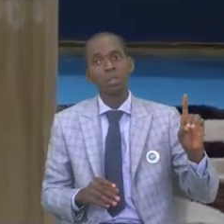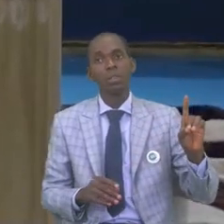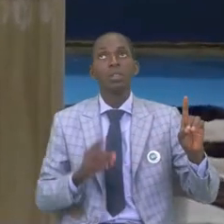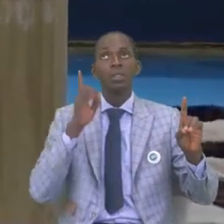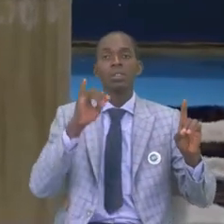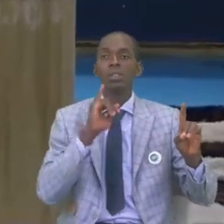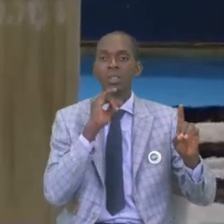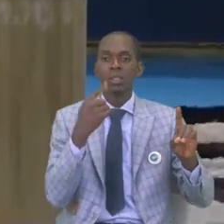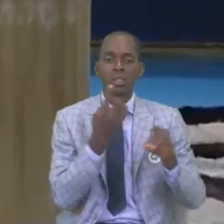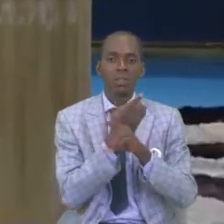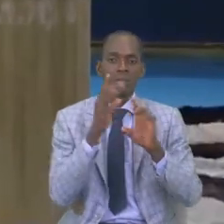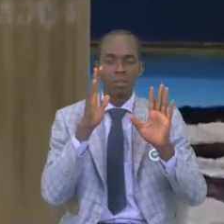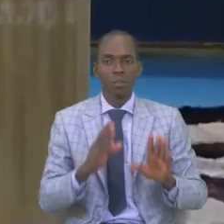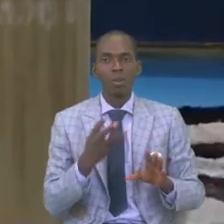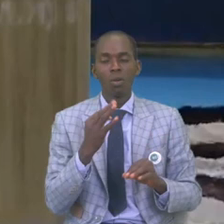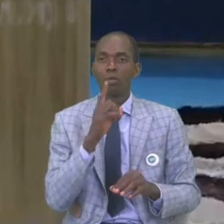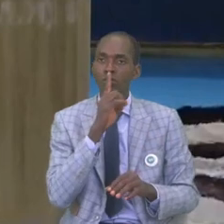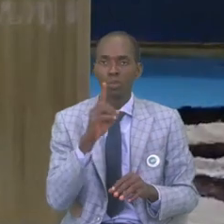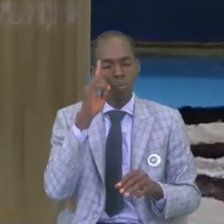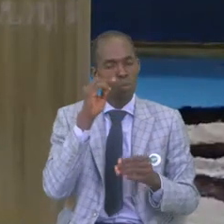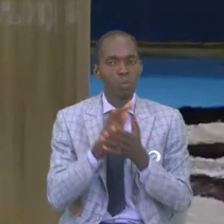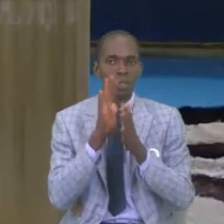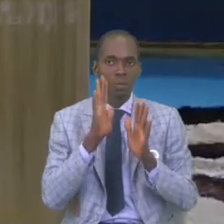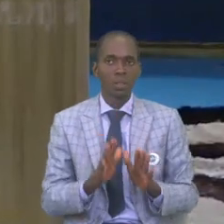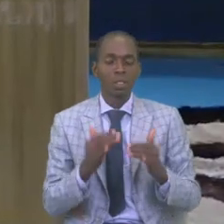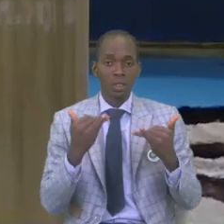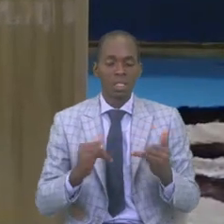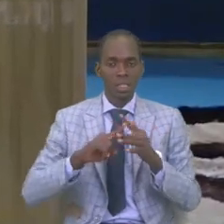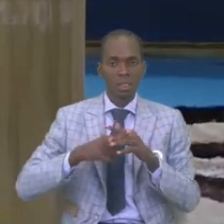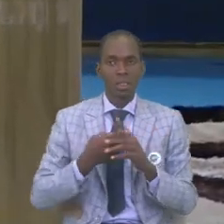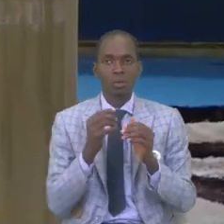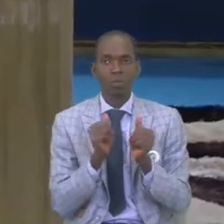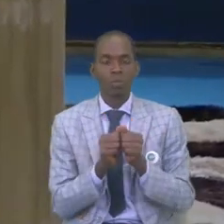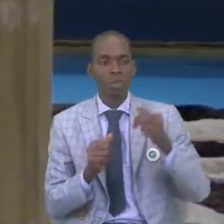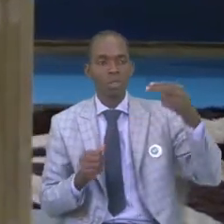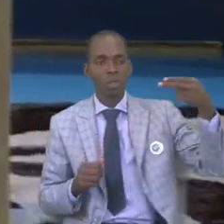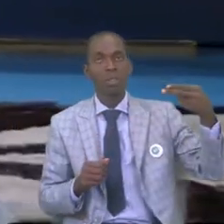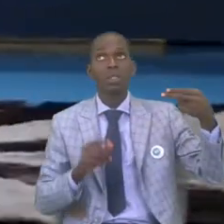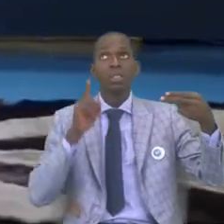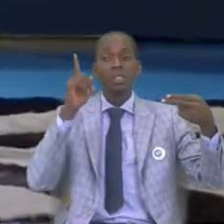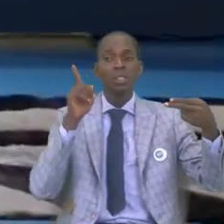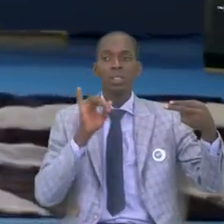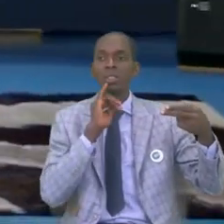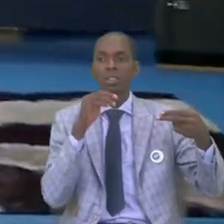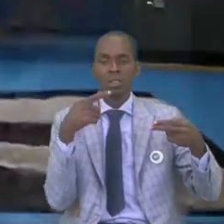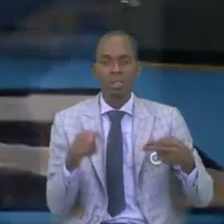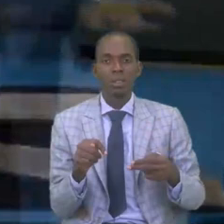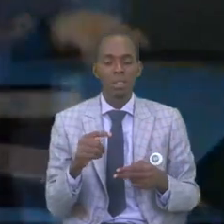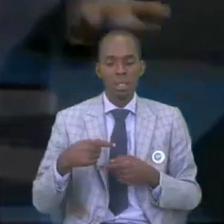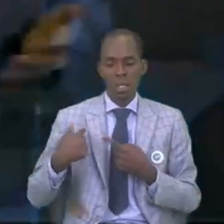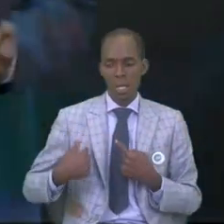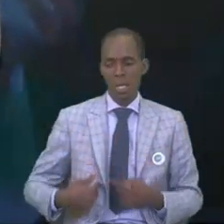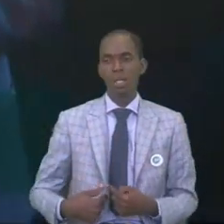of the true believers. Look at them one by one. He is the heart of the body. When we think about the heart, I want you to look